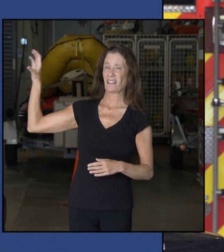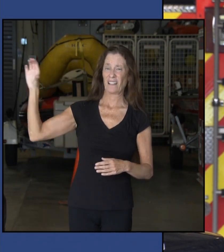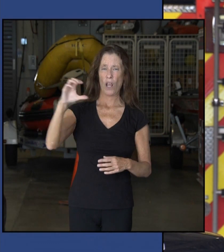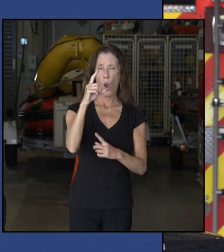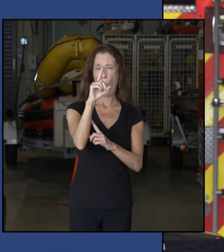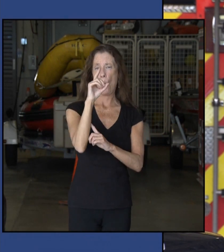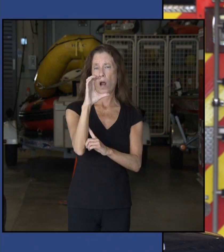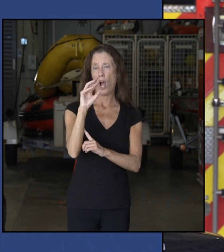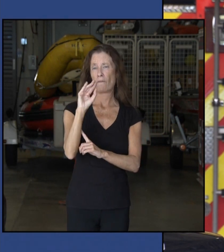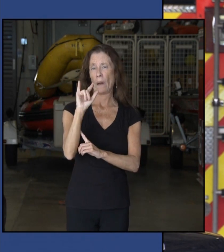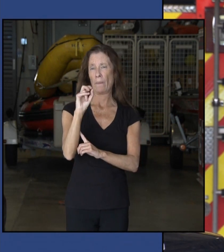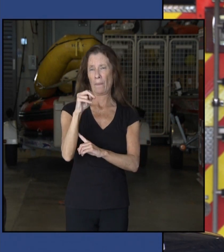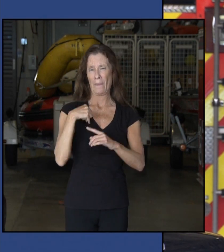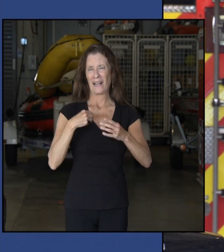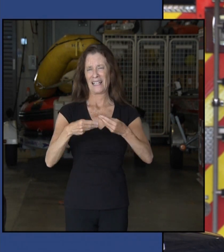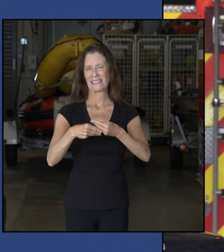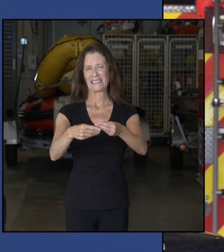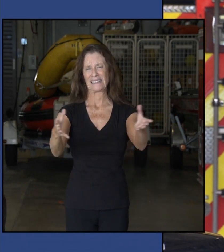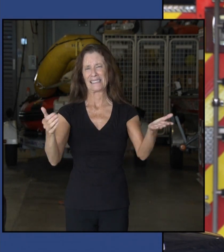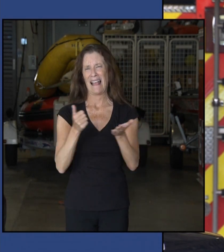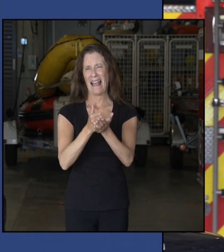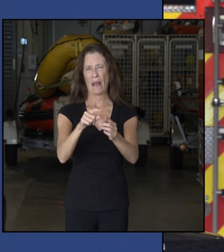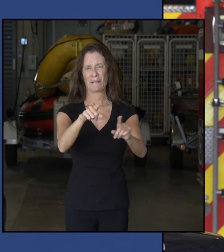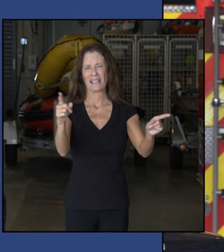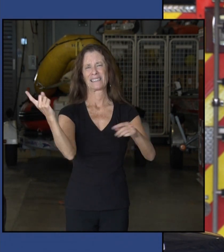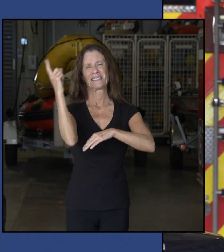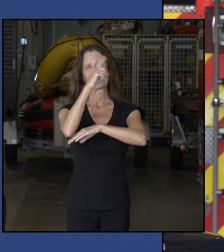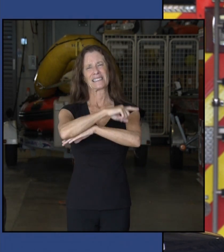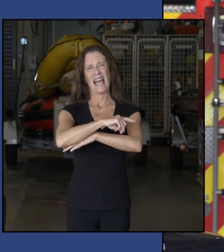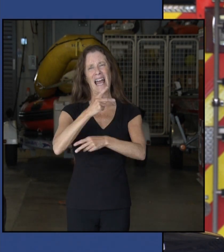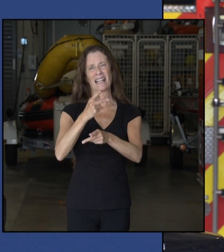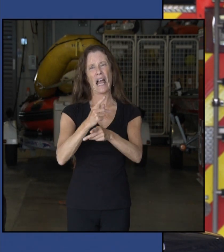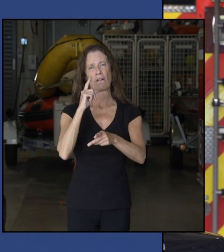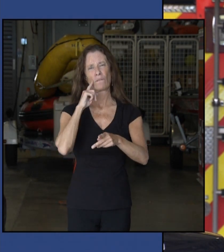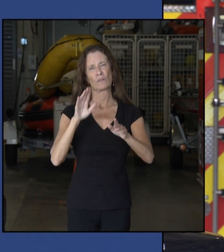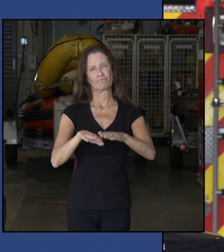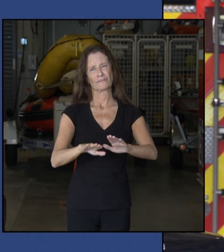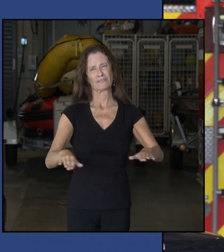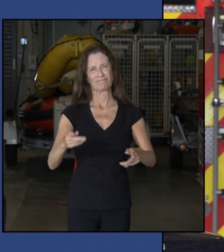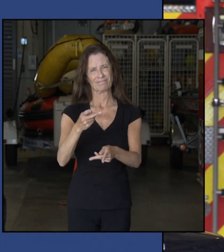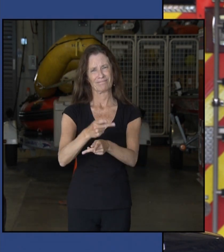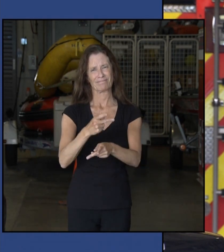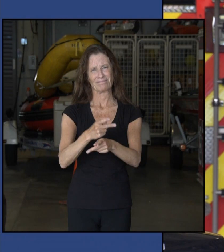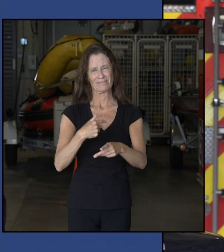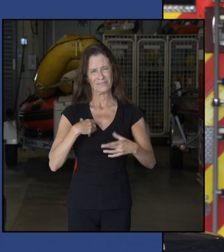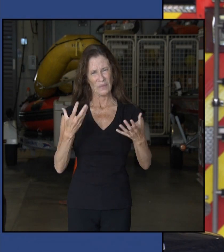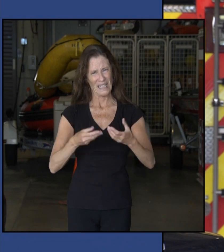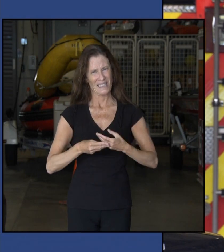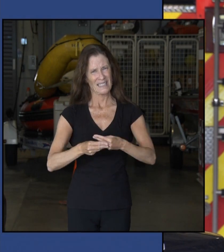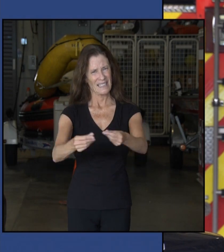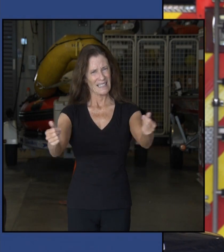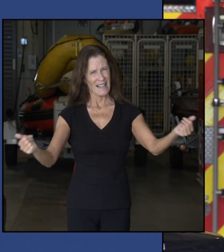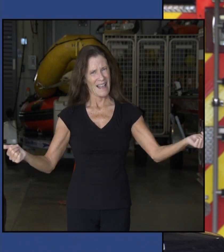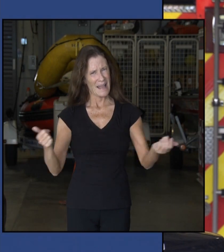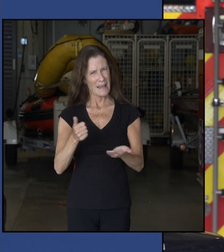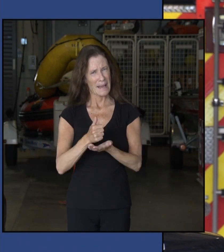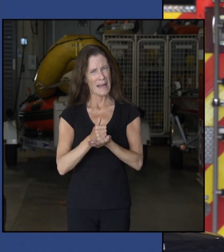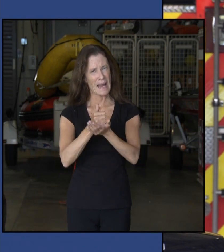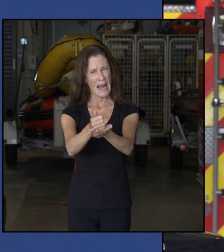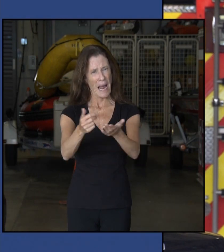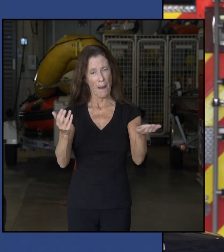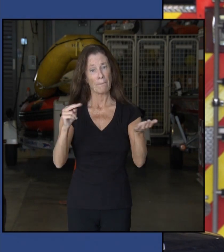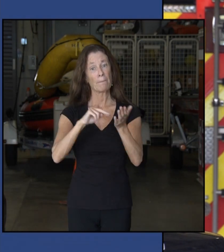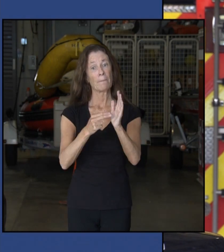to child care centers to keep them open, because we recognize how important that is to allow parents to go to